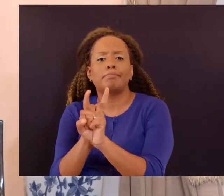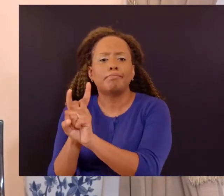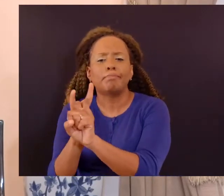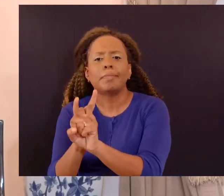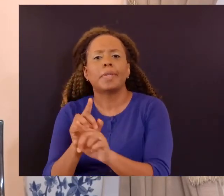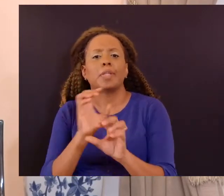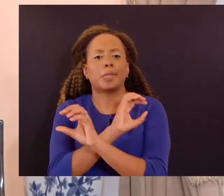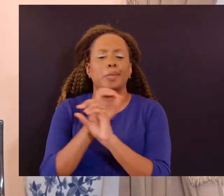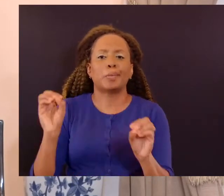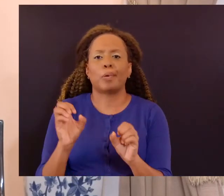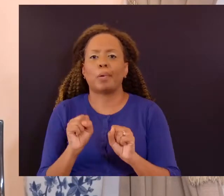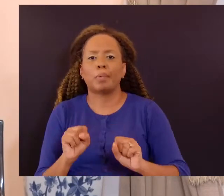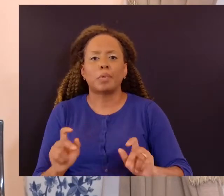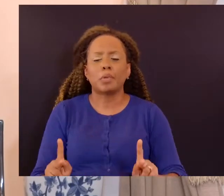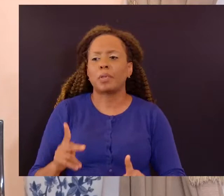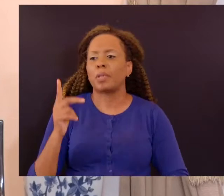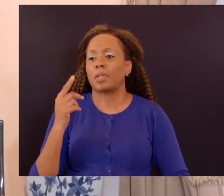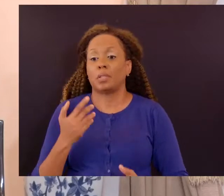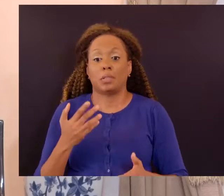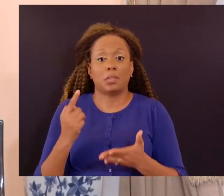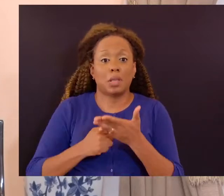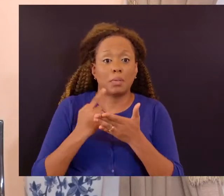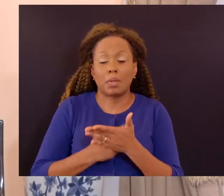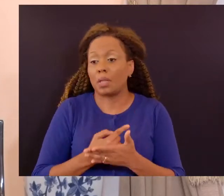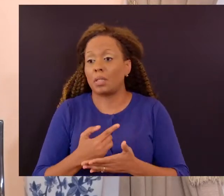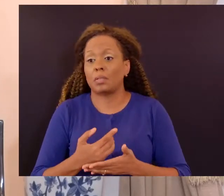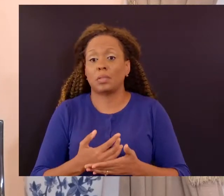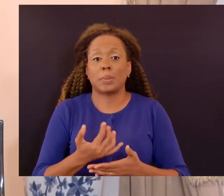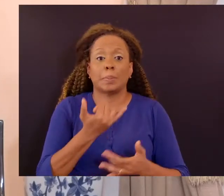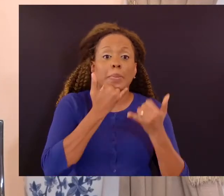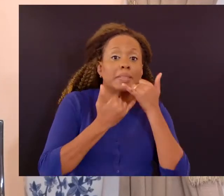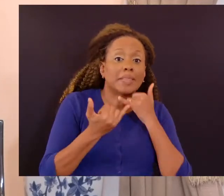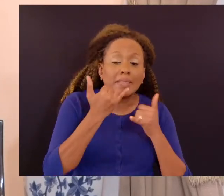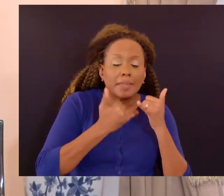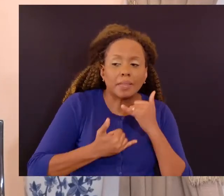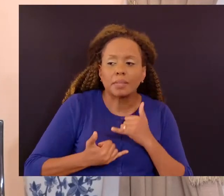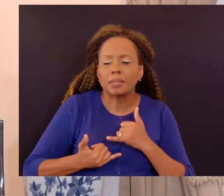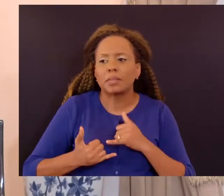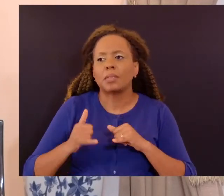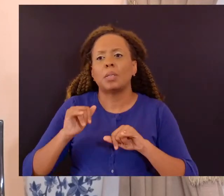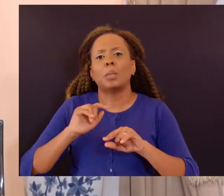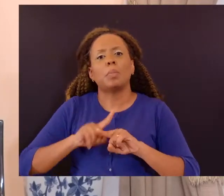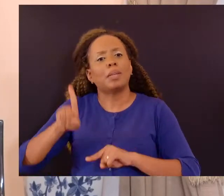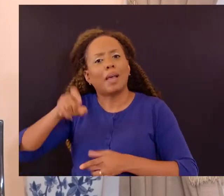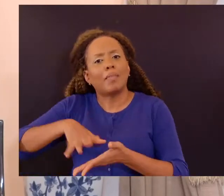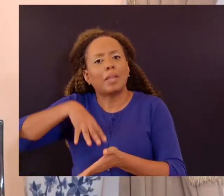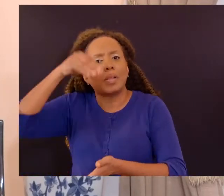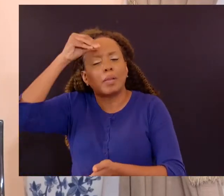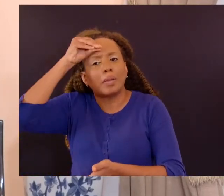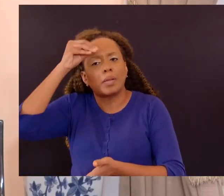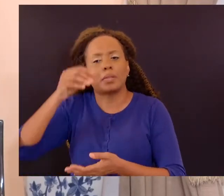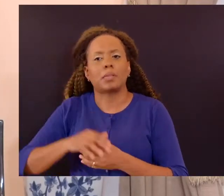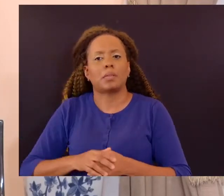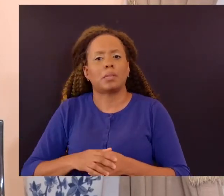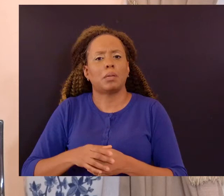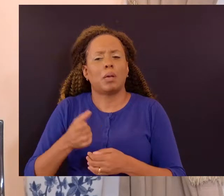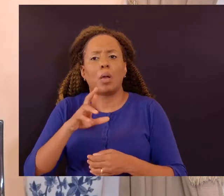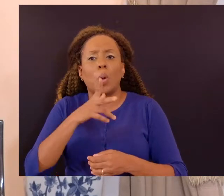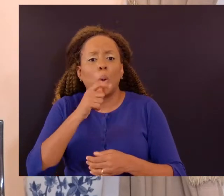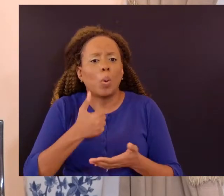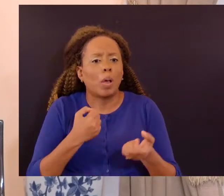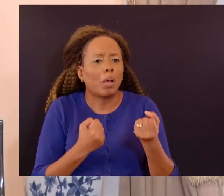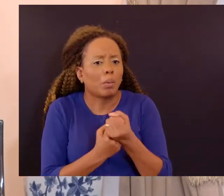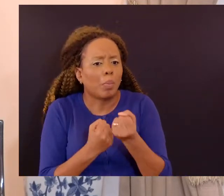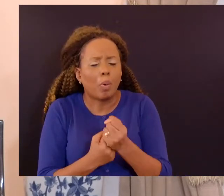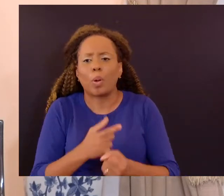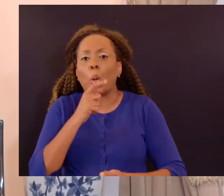for them to not only make mistakes, but to learn from their mistakes. And I believe that a large part of what we will see rolled out over the next couple of months is a